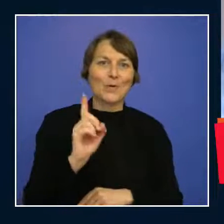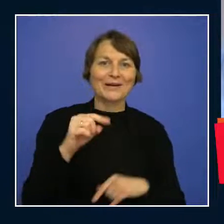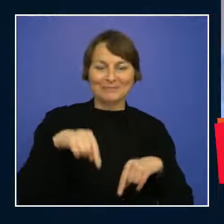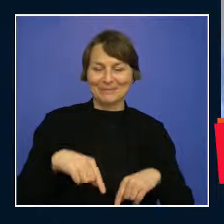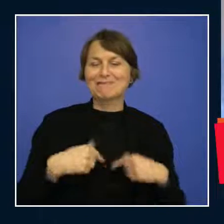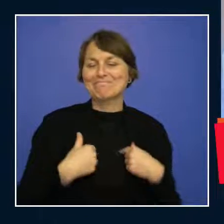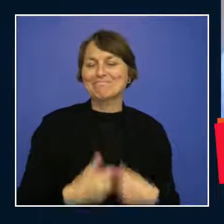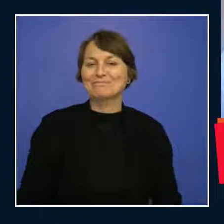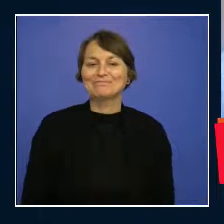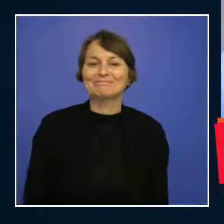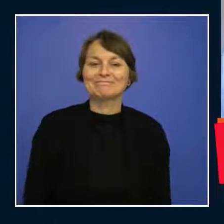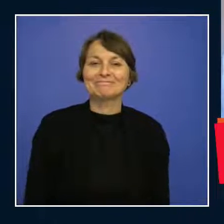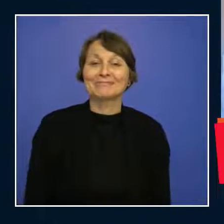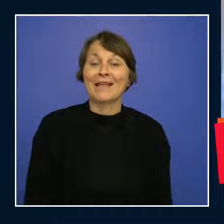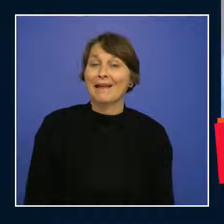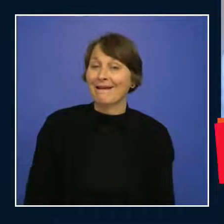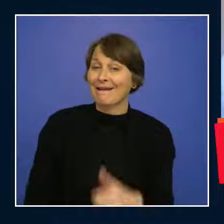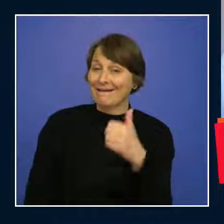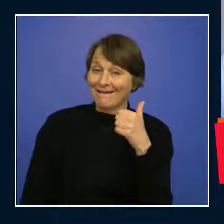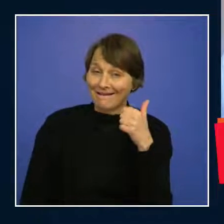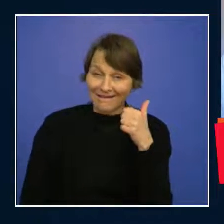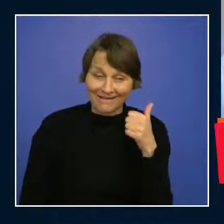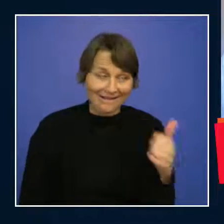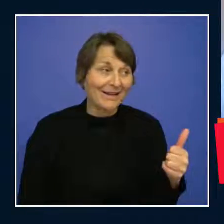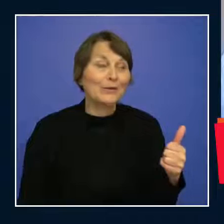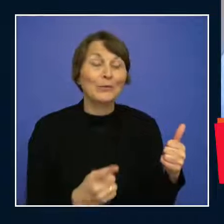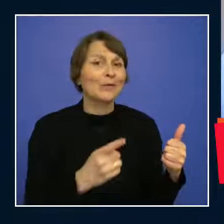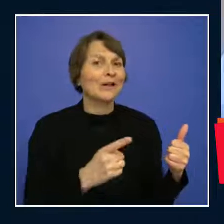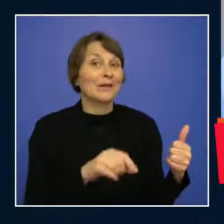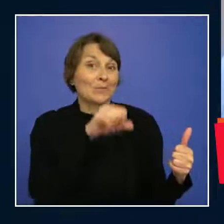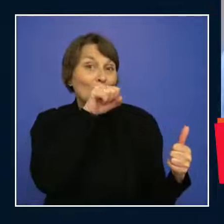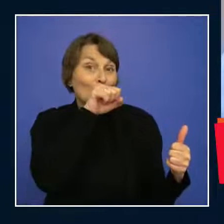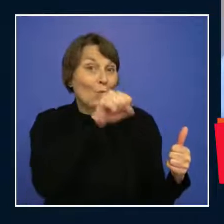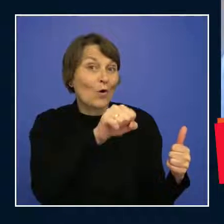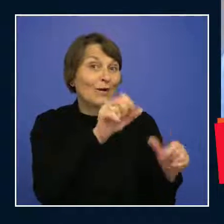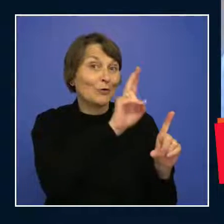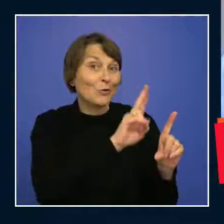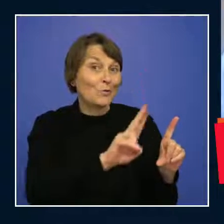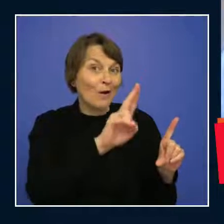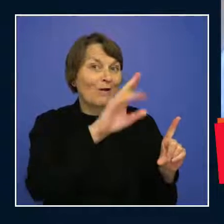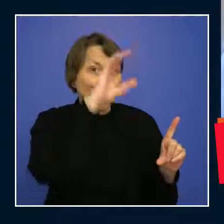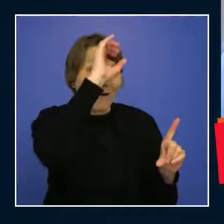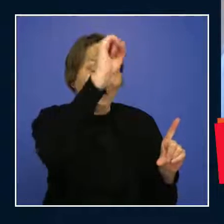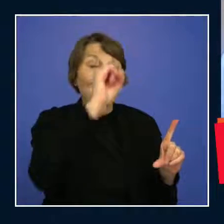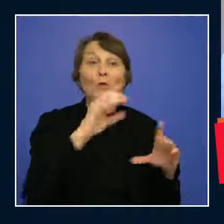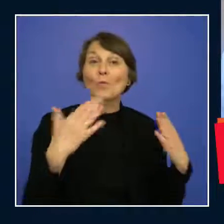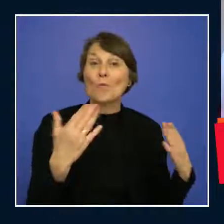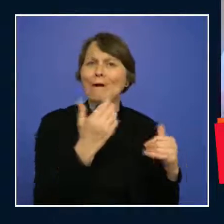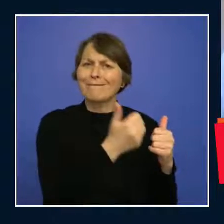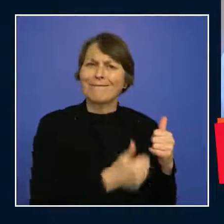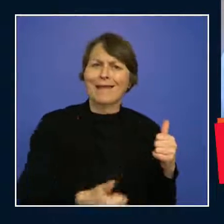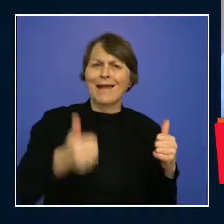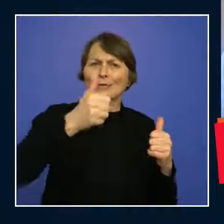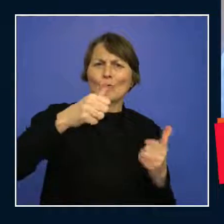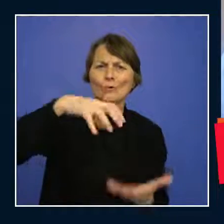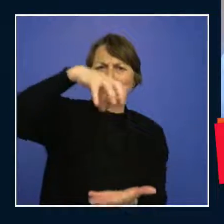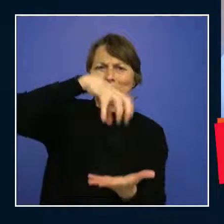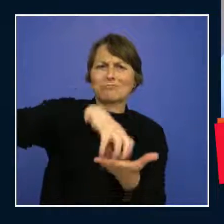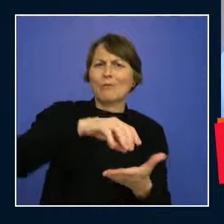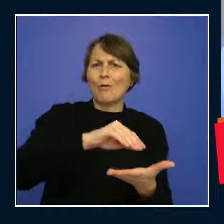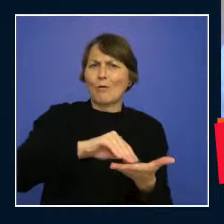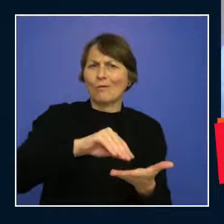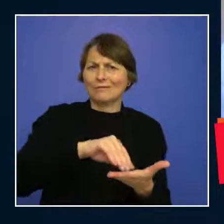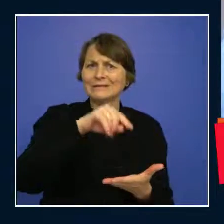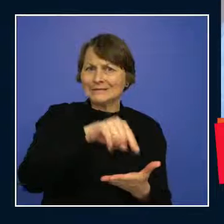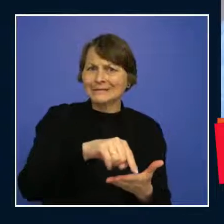Oh, lovely. Well, at Umbraco, we love unicorns too. So much so that the headquarters office has the place that it was on, the